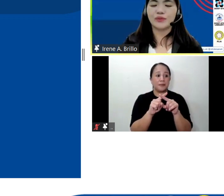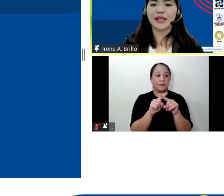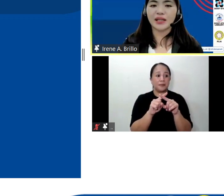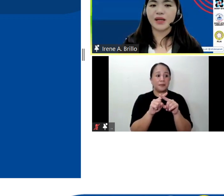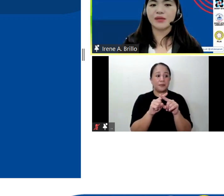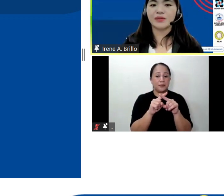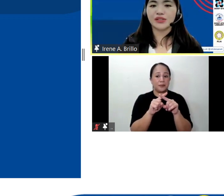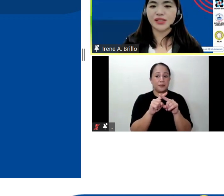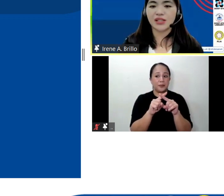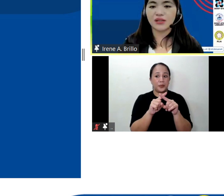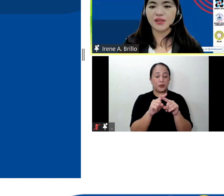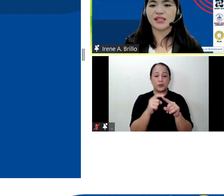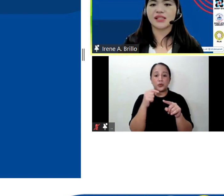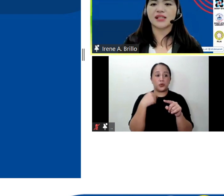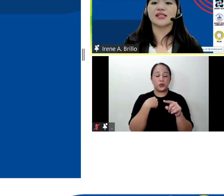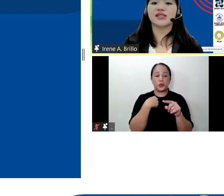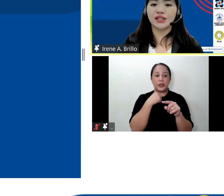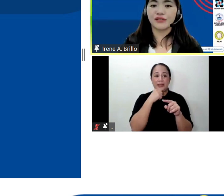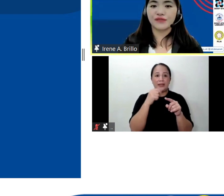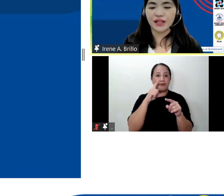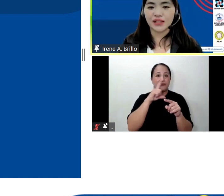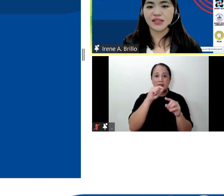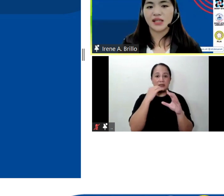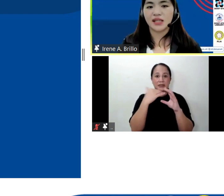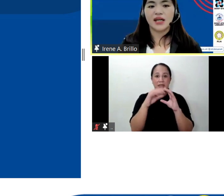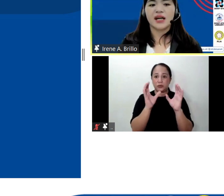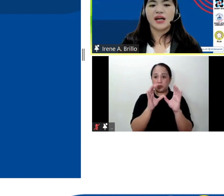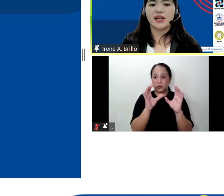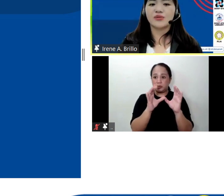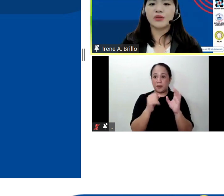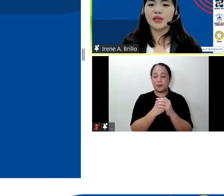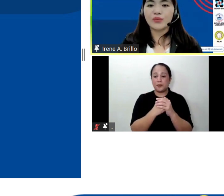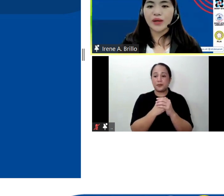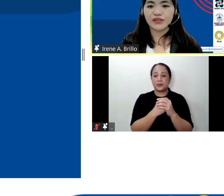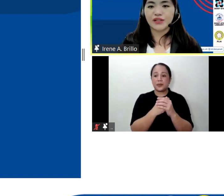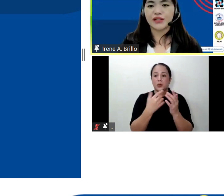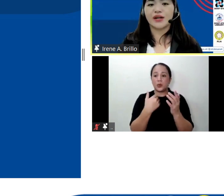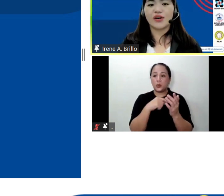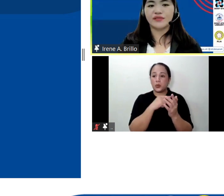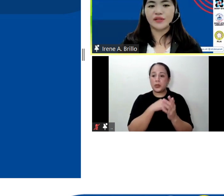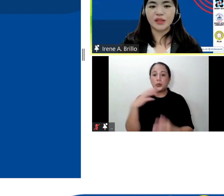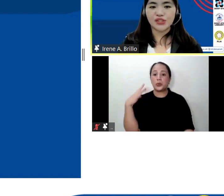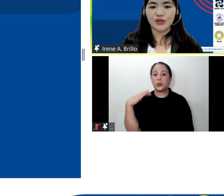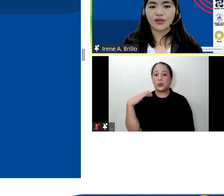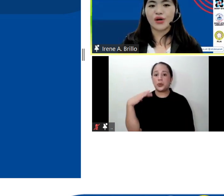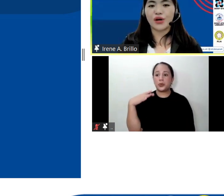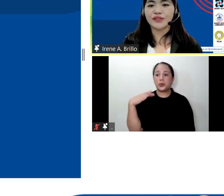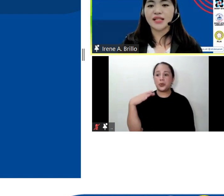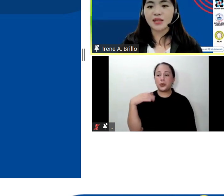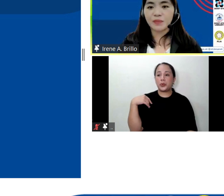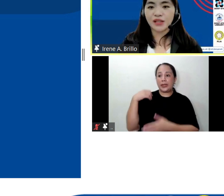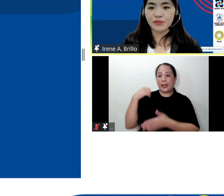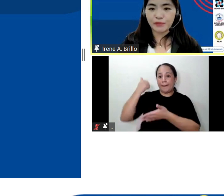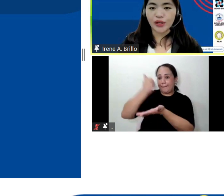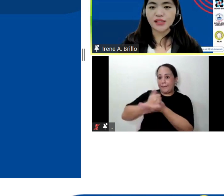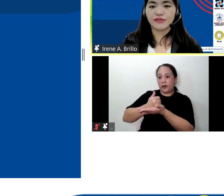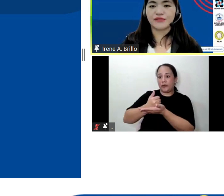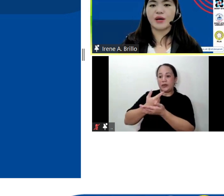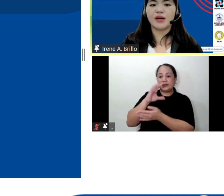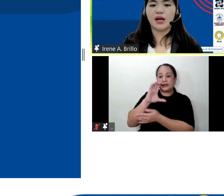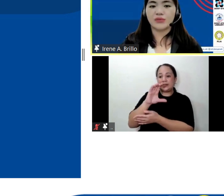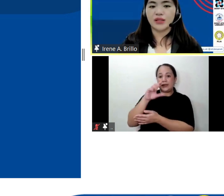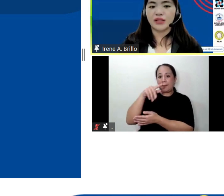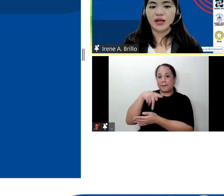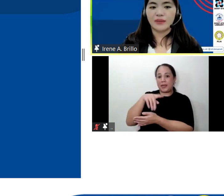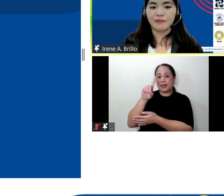we will not be able to send you immediately the certificates, and we will wait for the confirmation of the CPD points